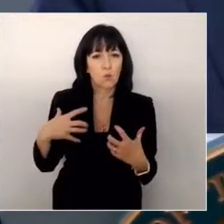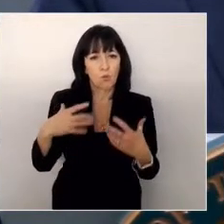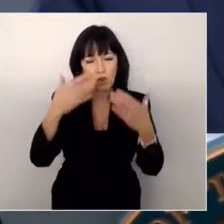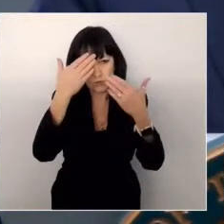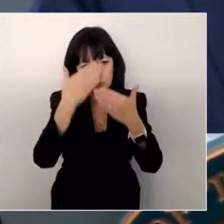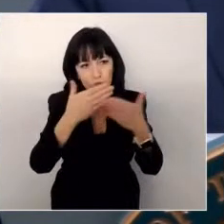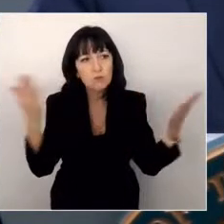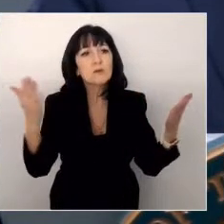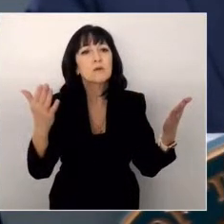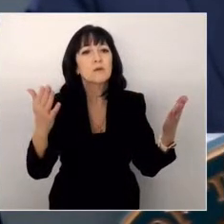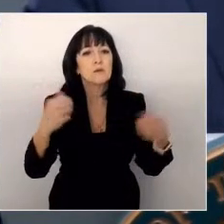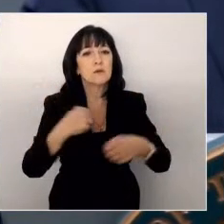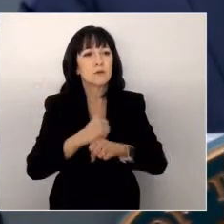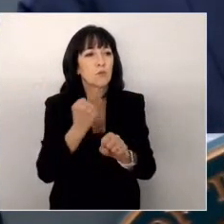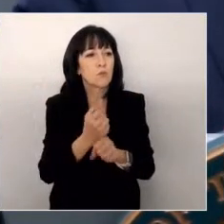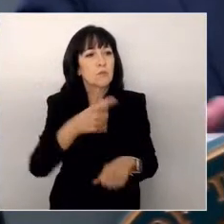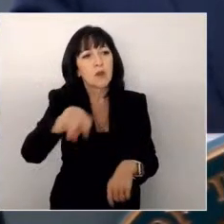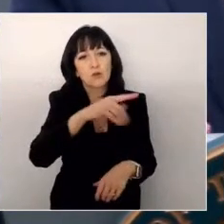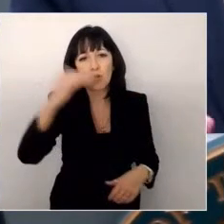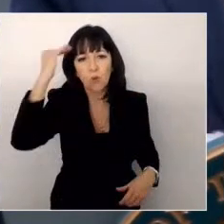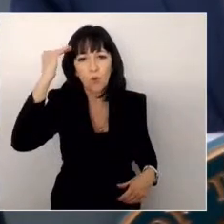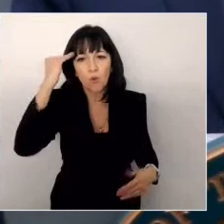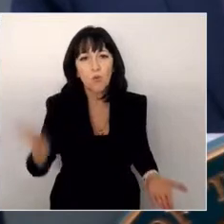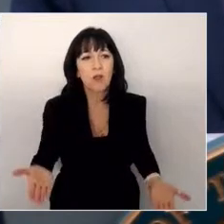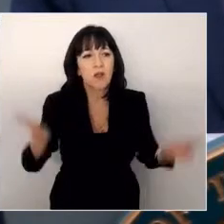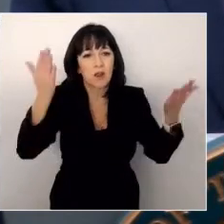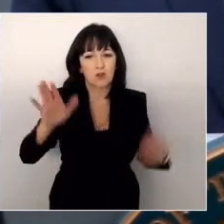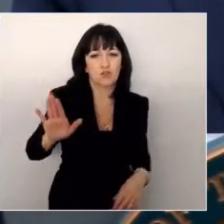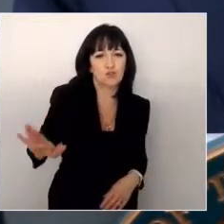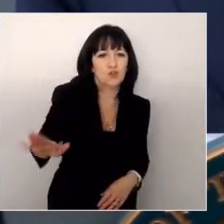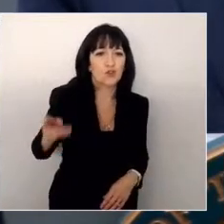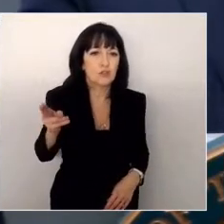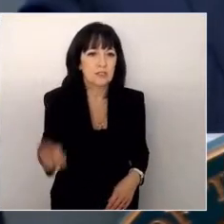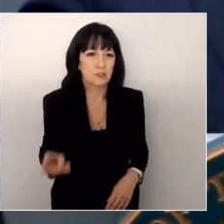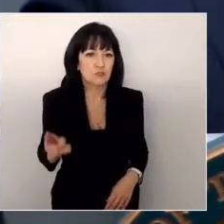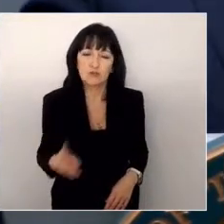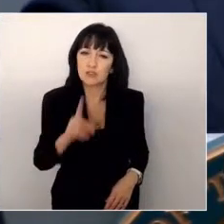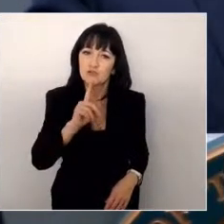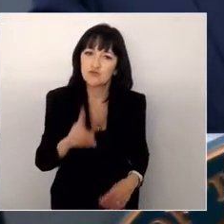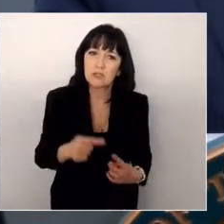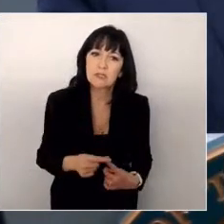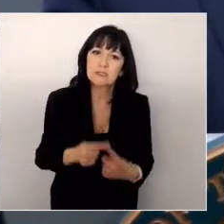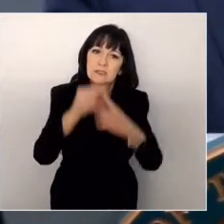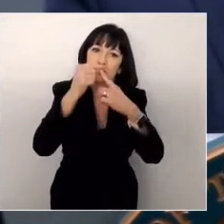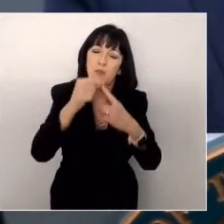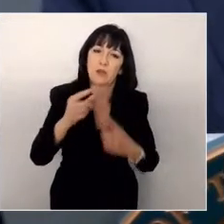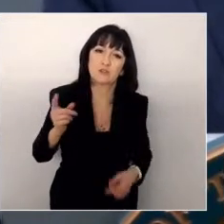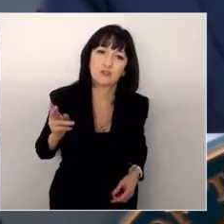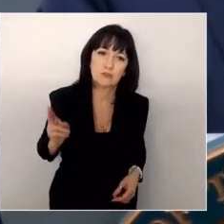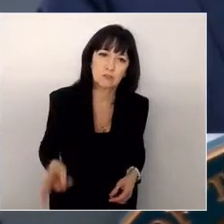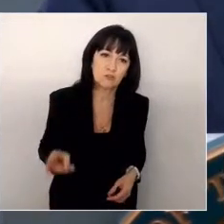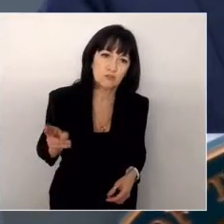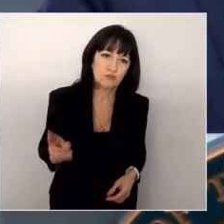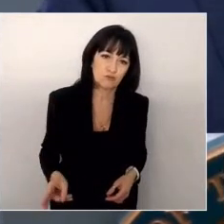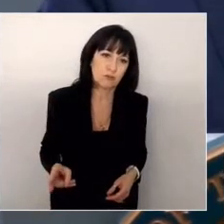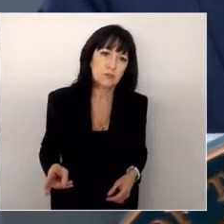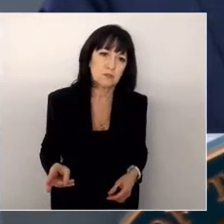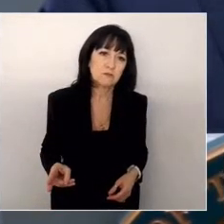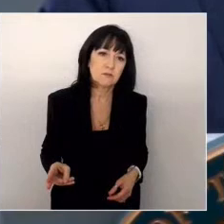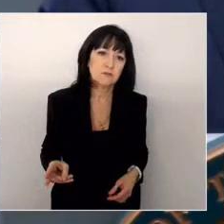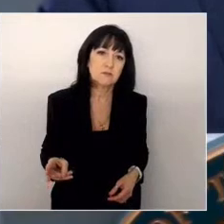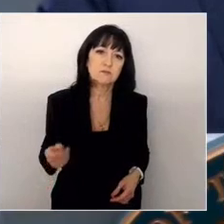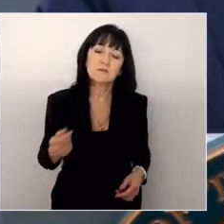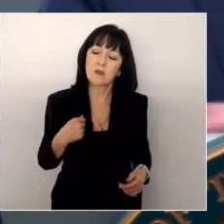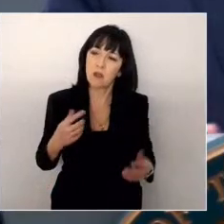special. Over the past few months, I've been focused on making sure we finally deliver for the children of the city of